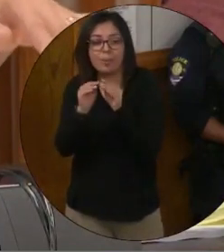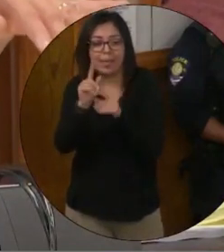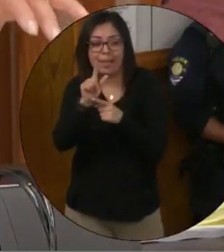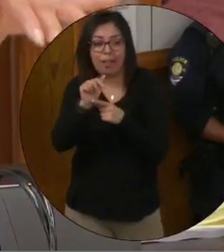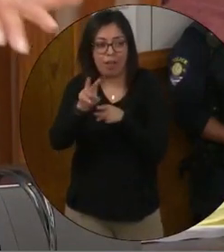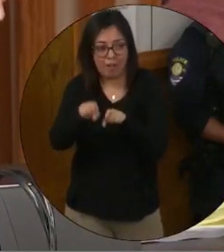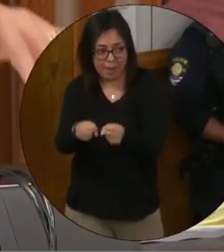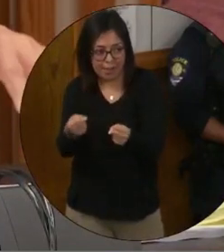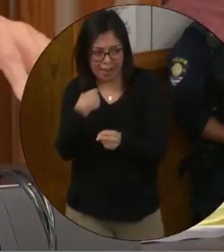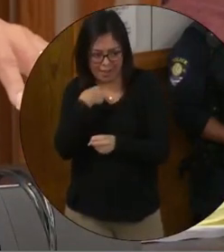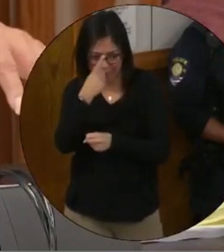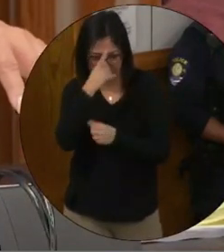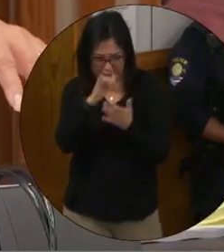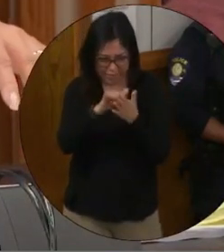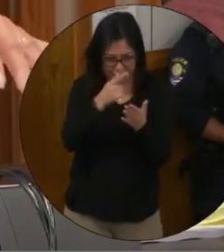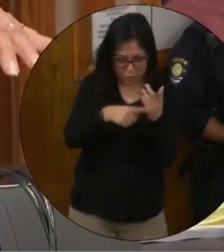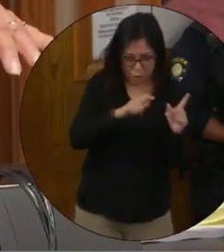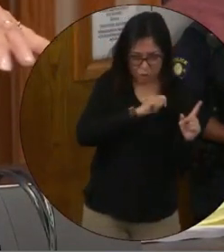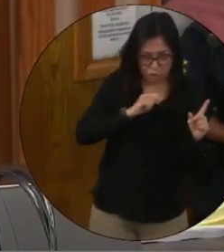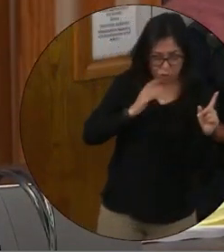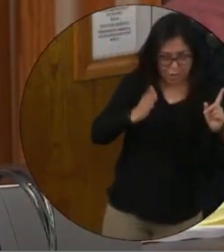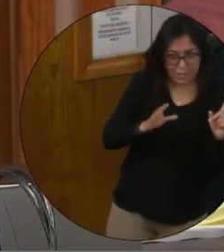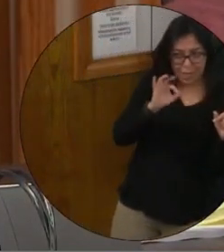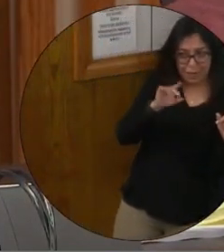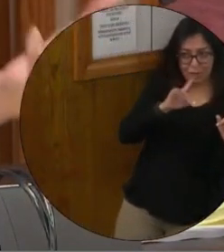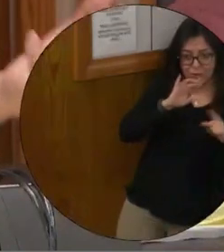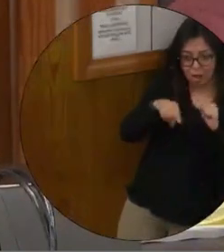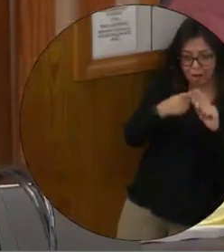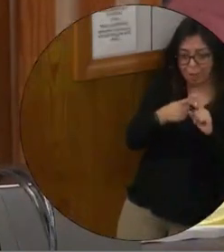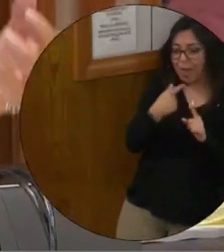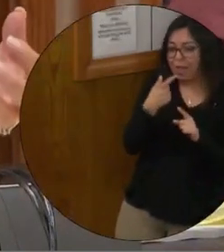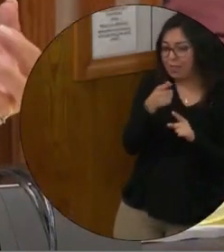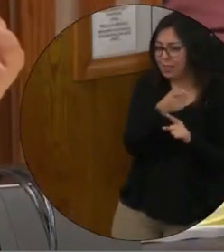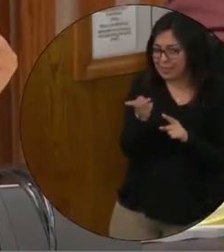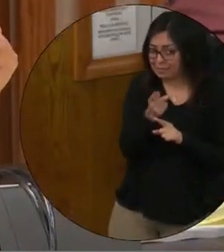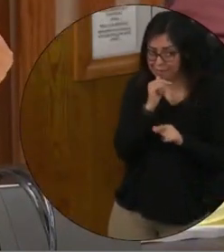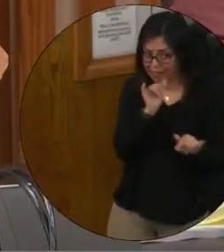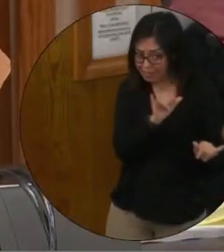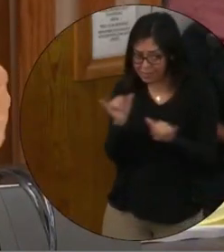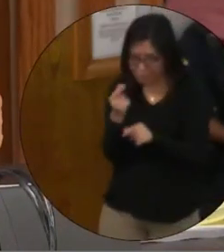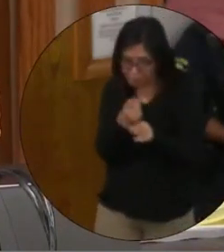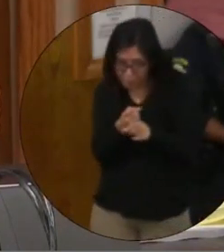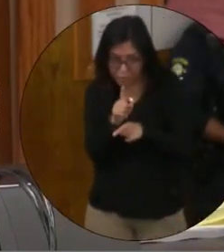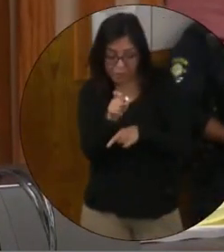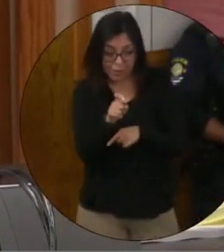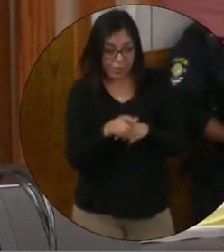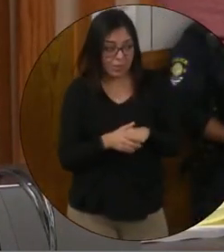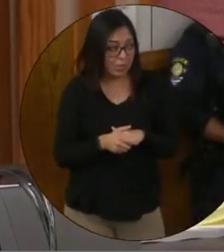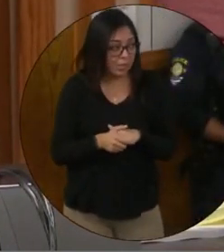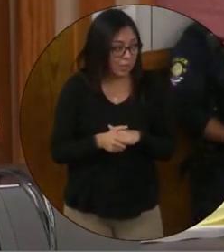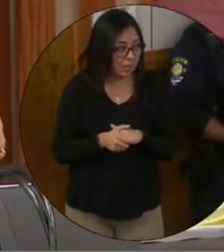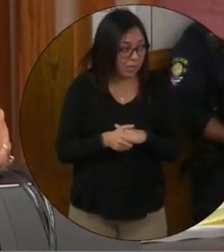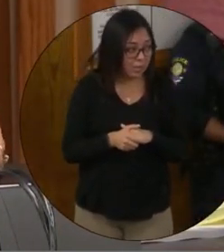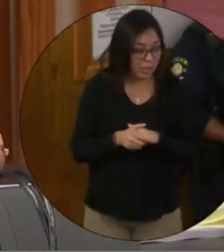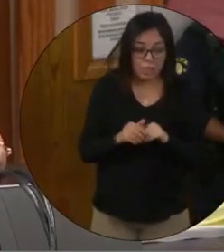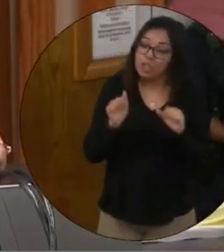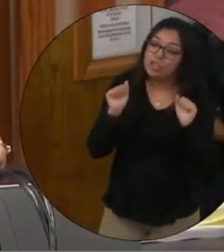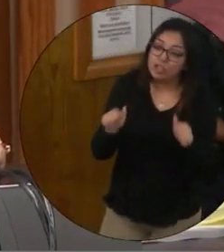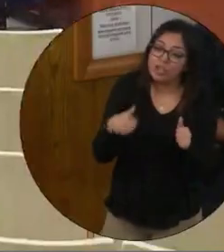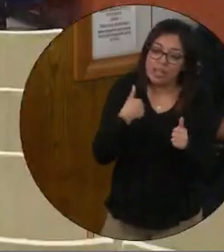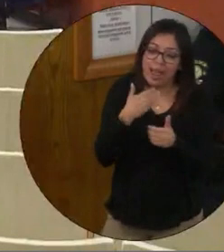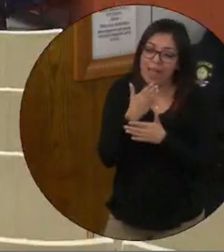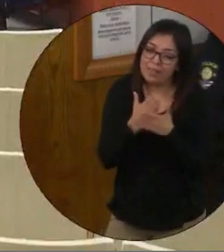what Trustee Ford is referring to. So those are not the same thing, correct? Well, there could be some